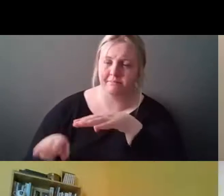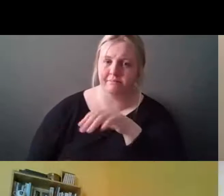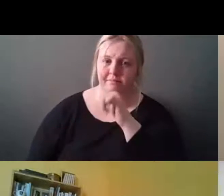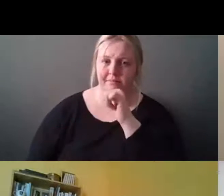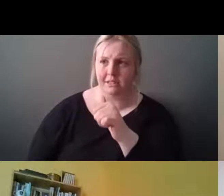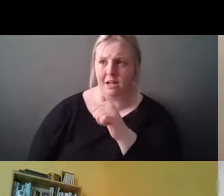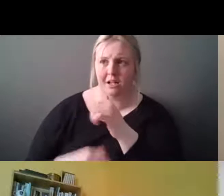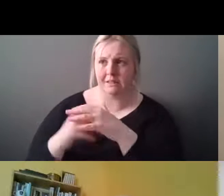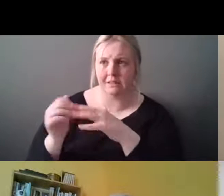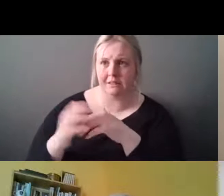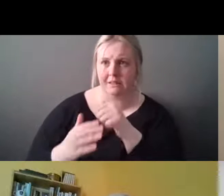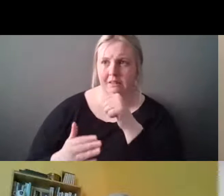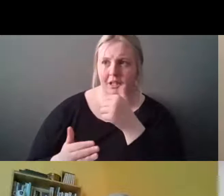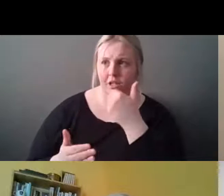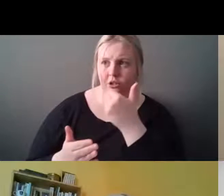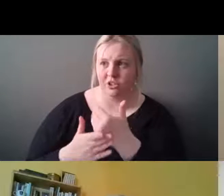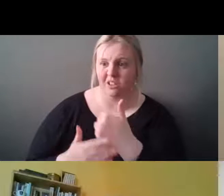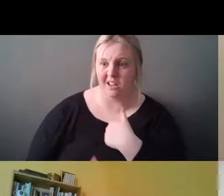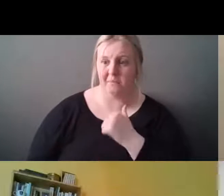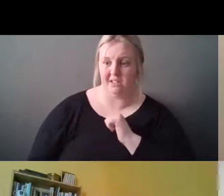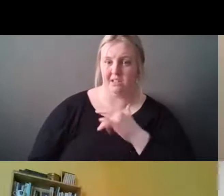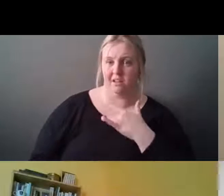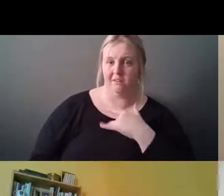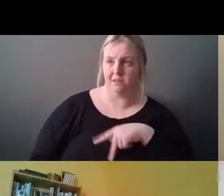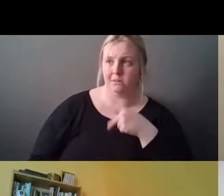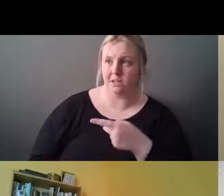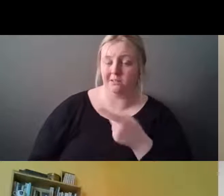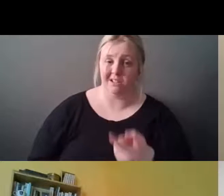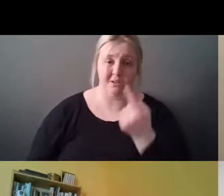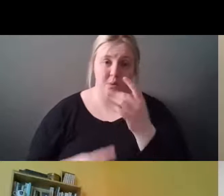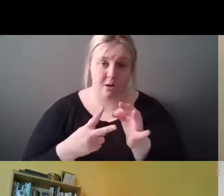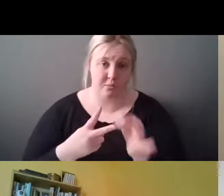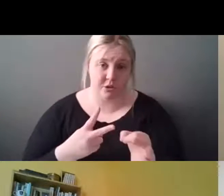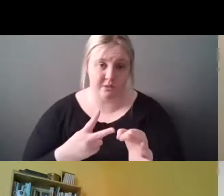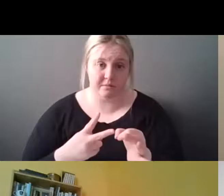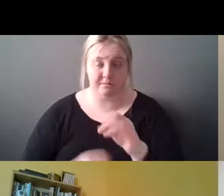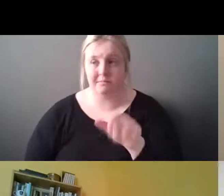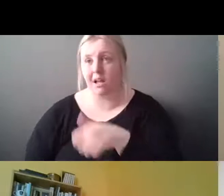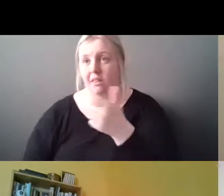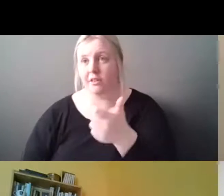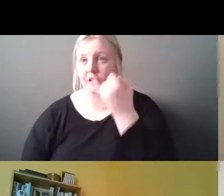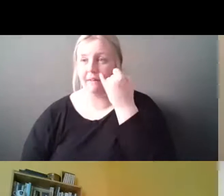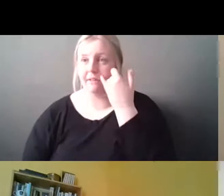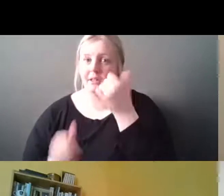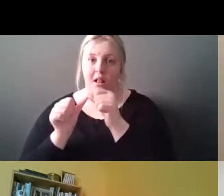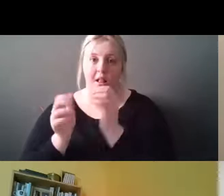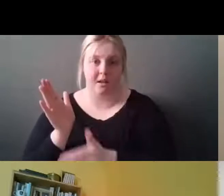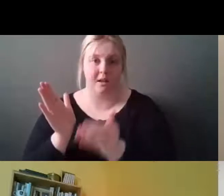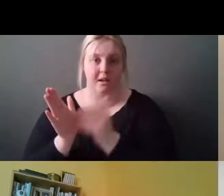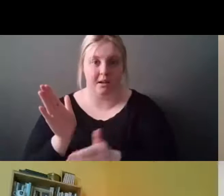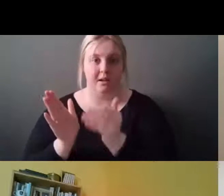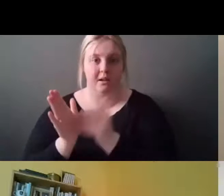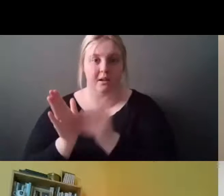very comfortable. It's making me upset. That's one way of doing it. If it's something that's ongoing, we've